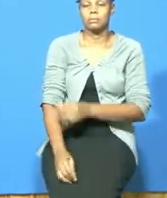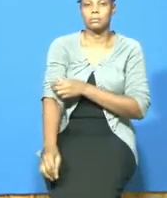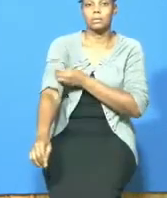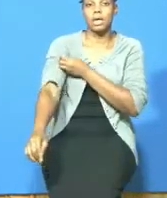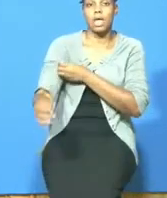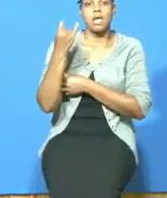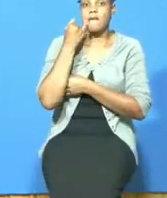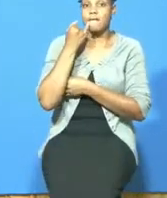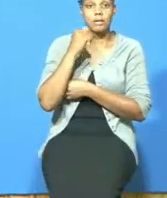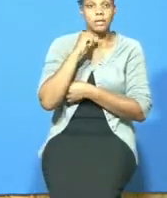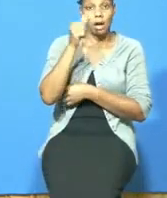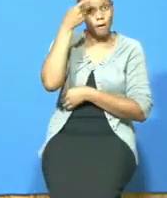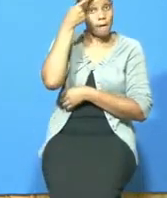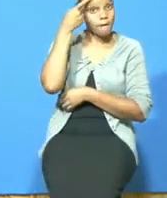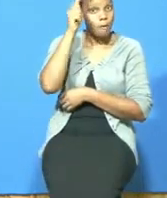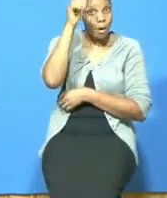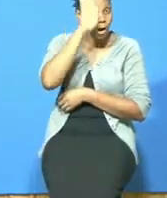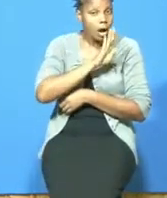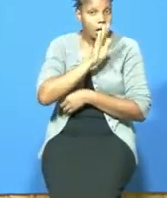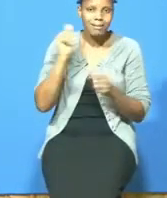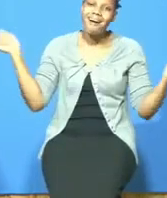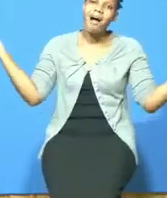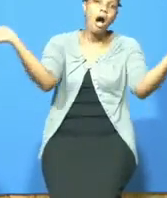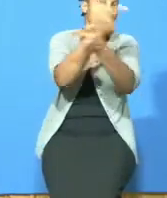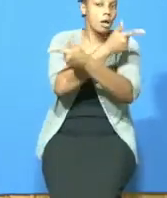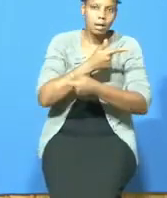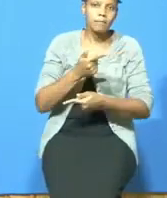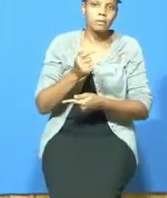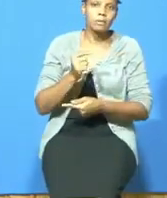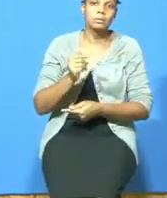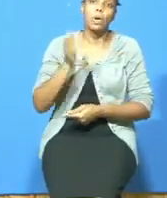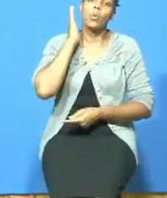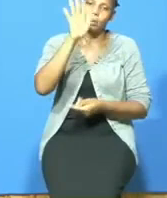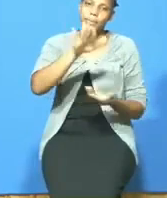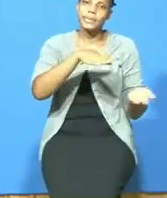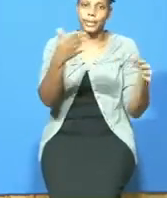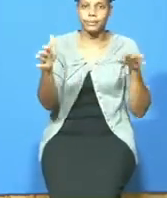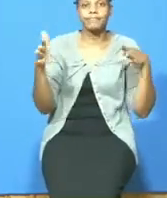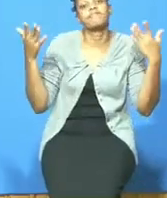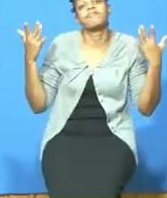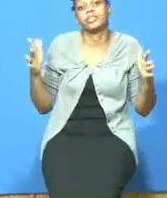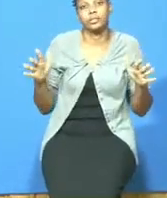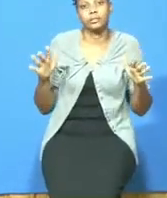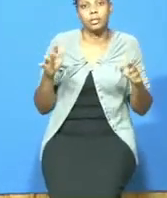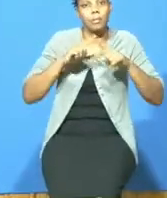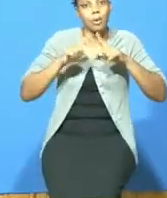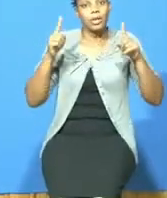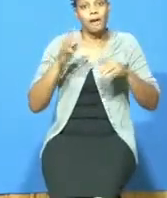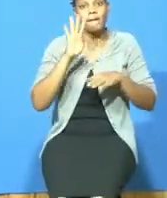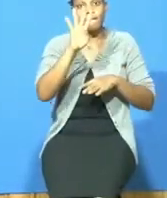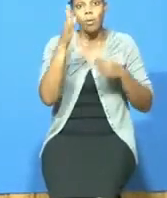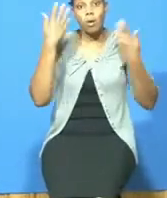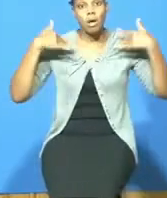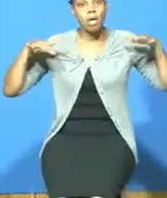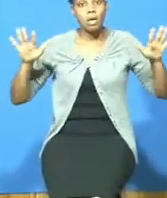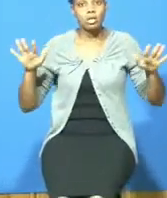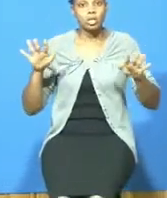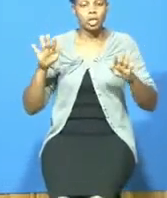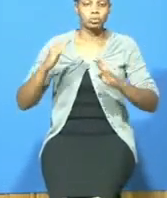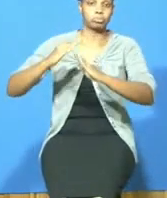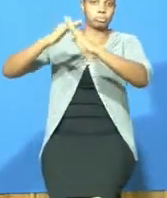death. But there are four angels holding back. Don't let the wind blow. Don't